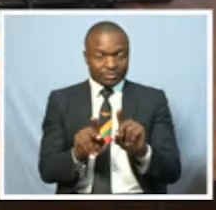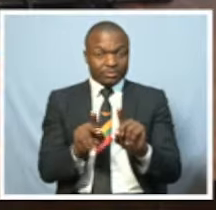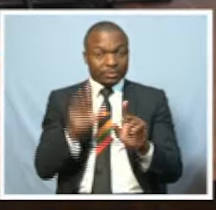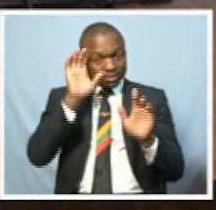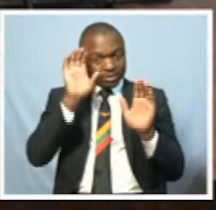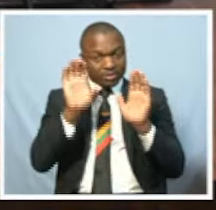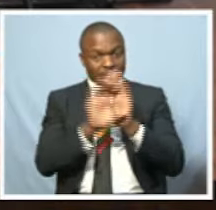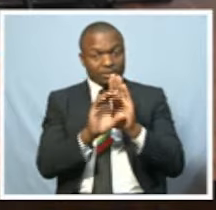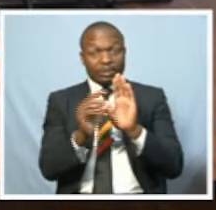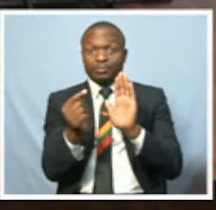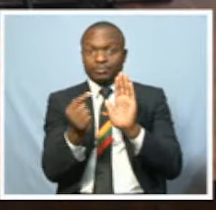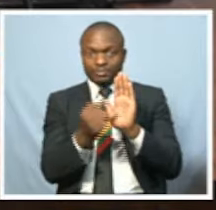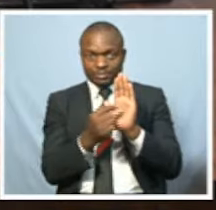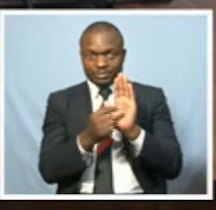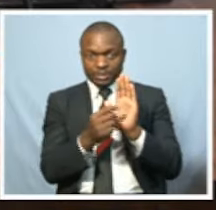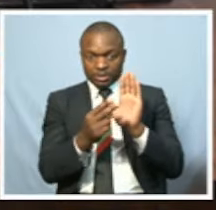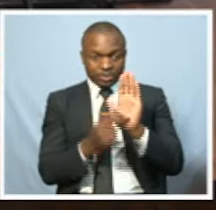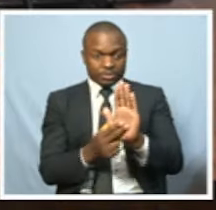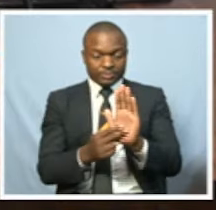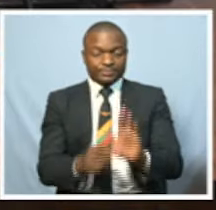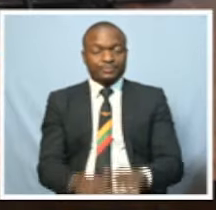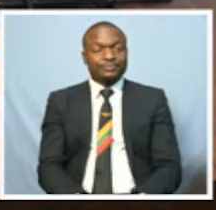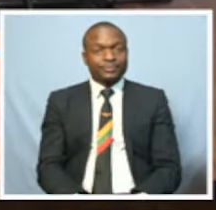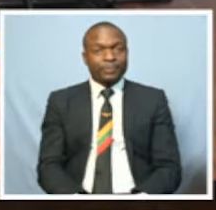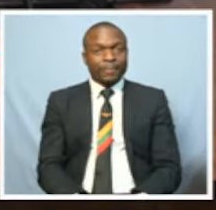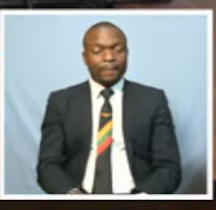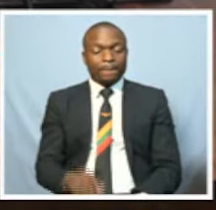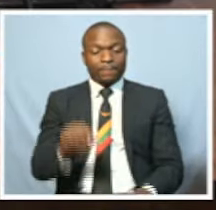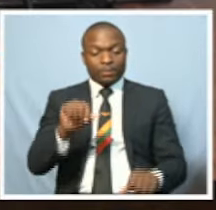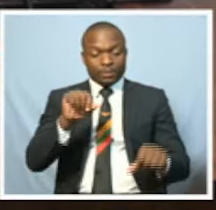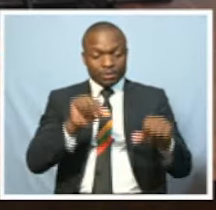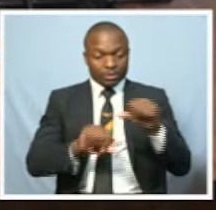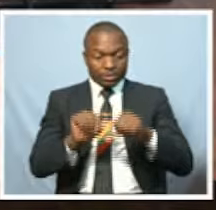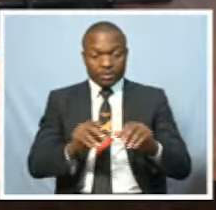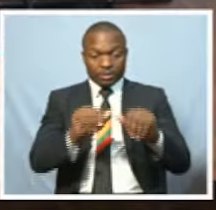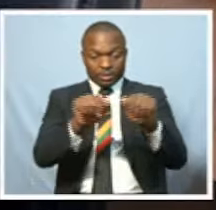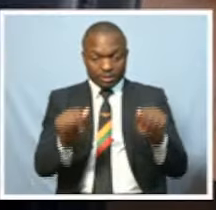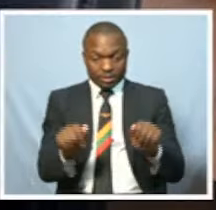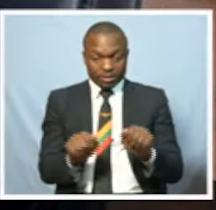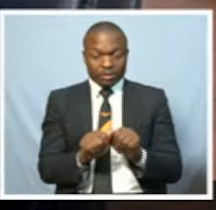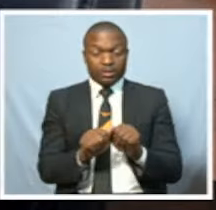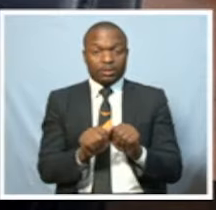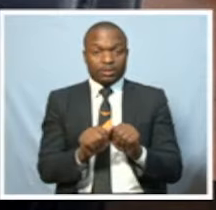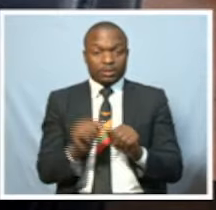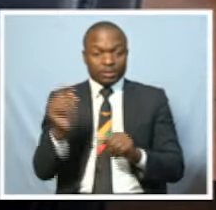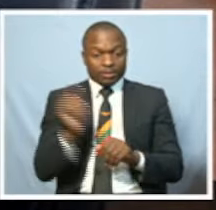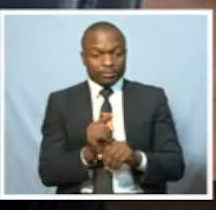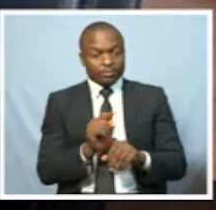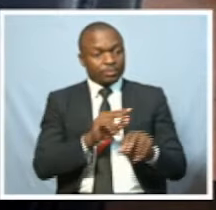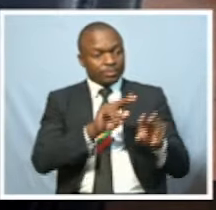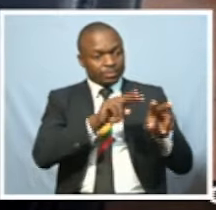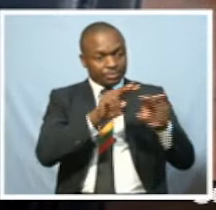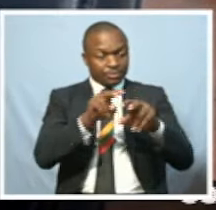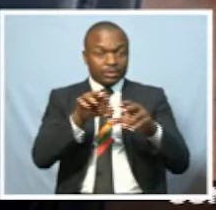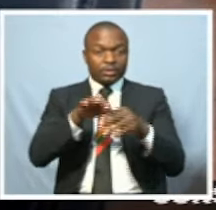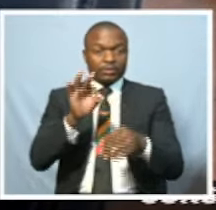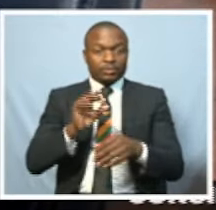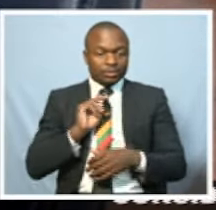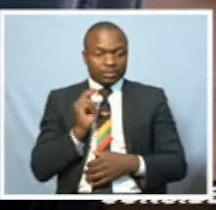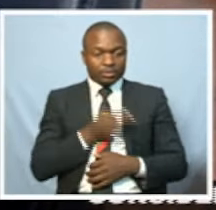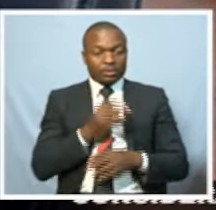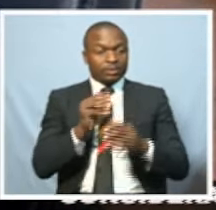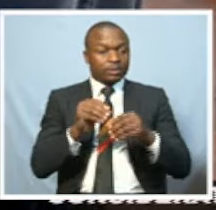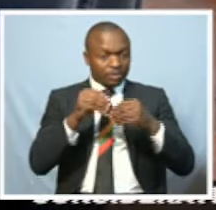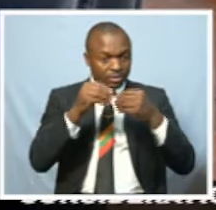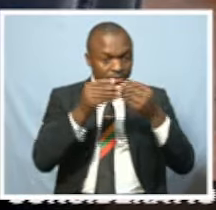picture here that is indicated, the Auditor General, when they came to verify, they had found that we had already